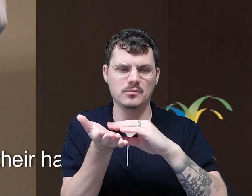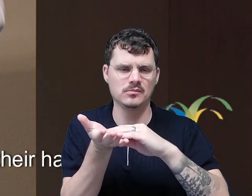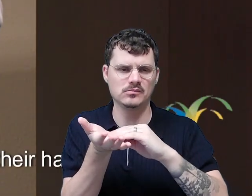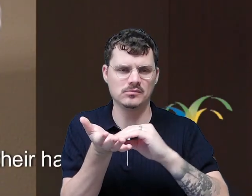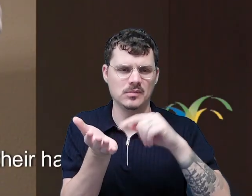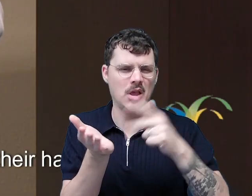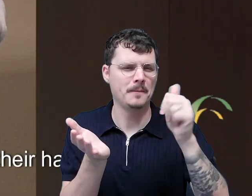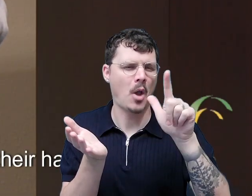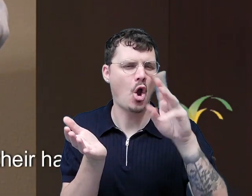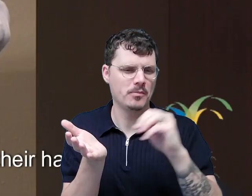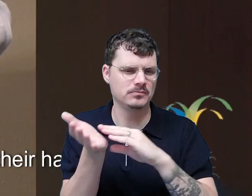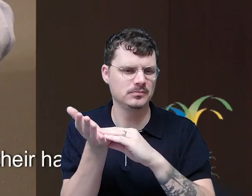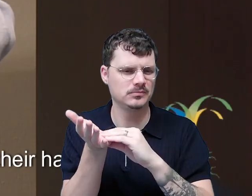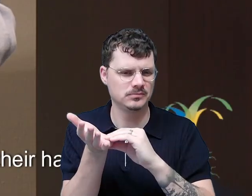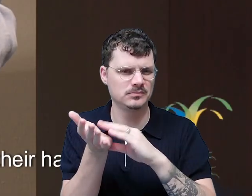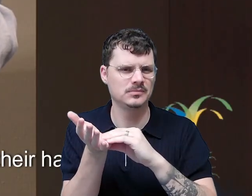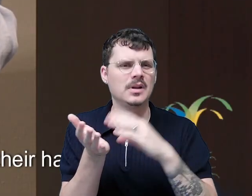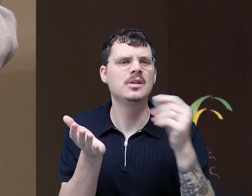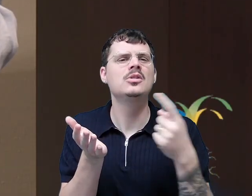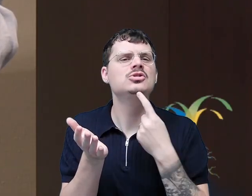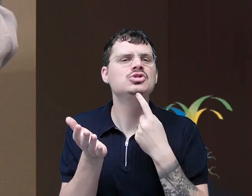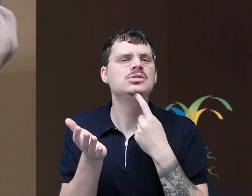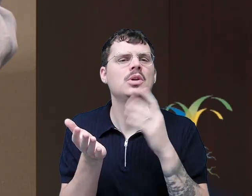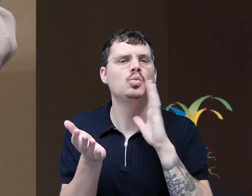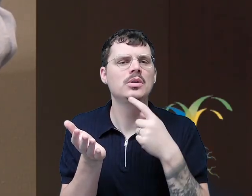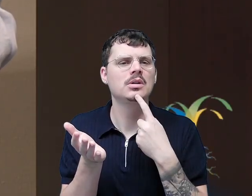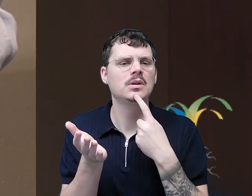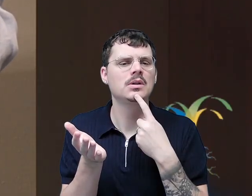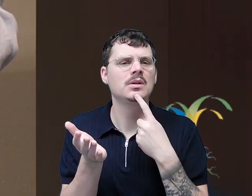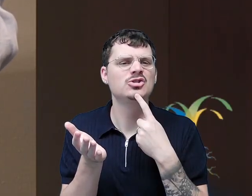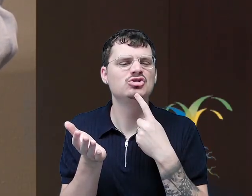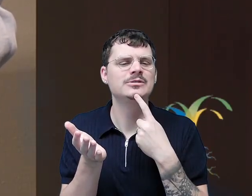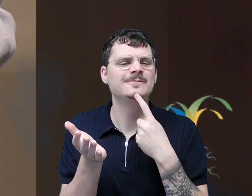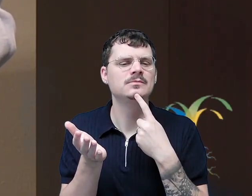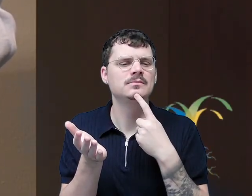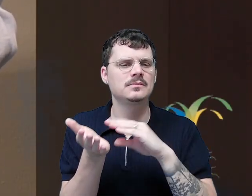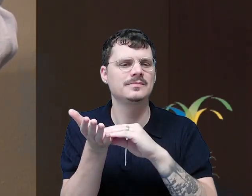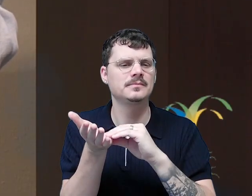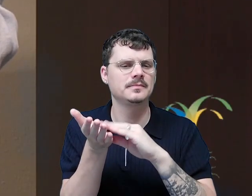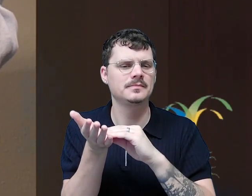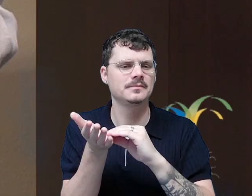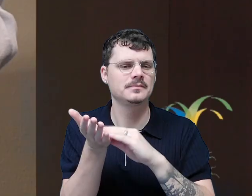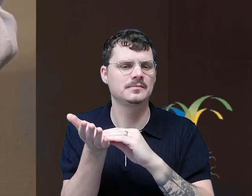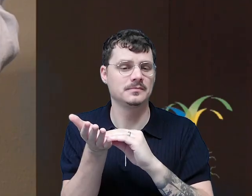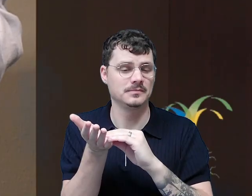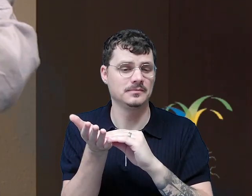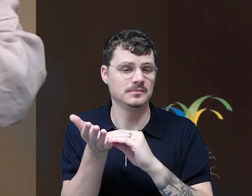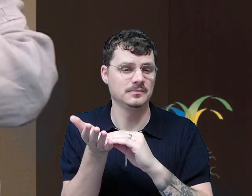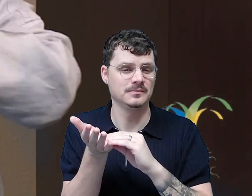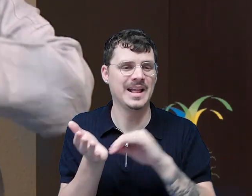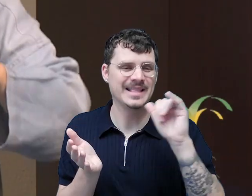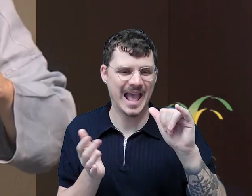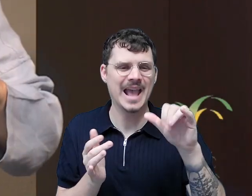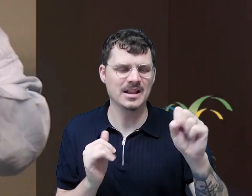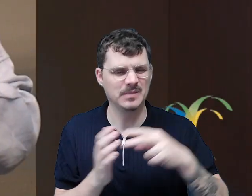you rub a person's hand, the palm of their hand, and their chin goes like that.